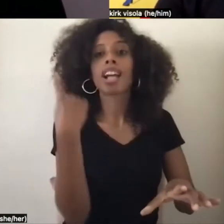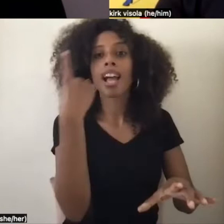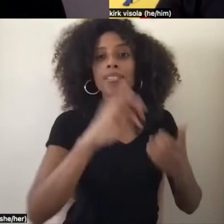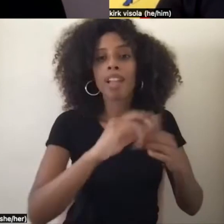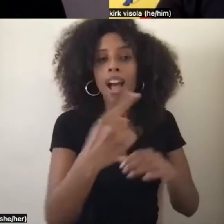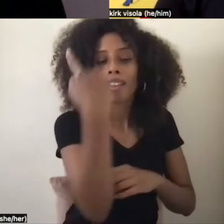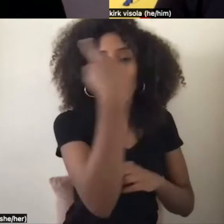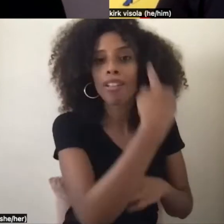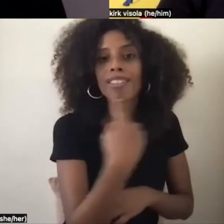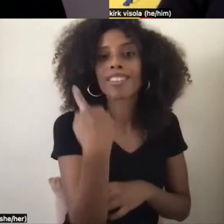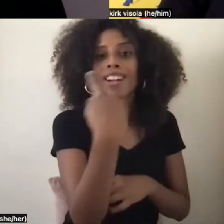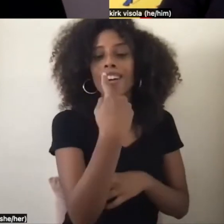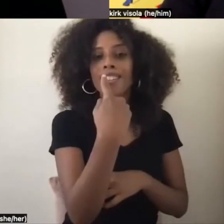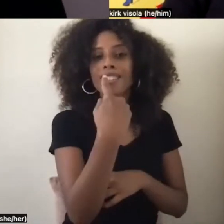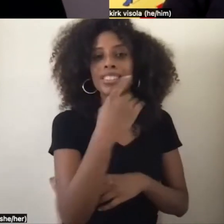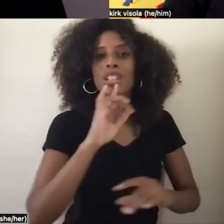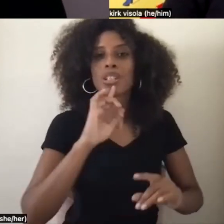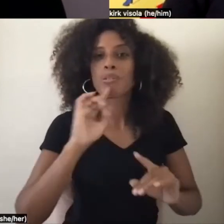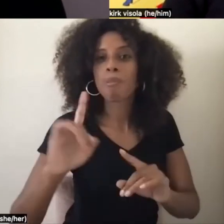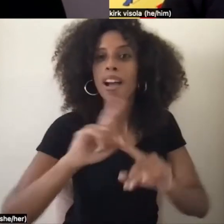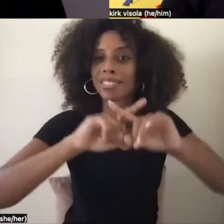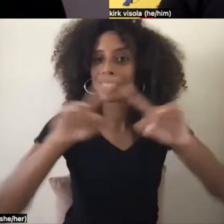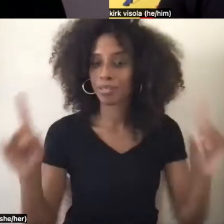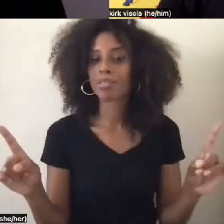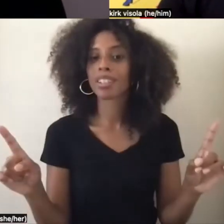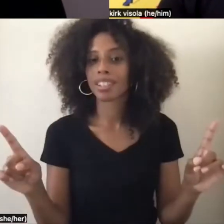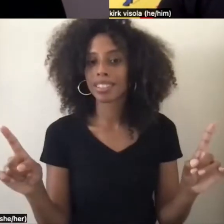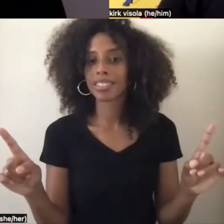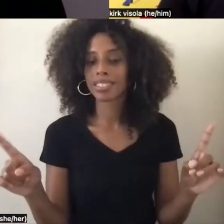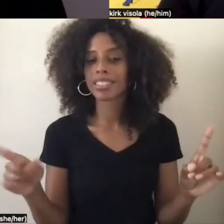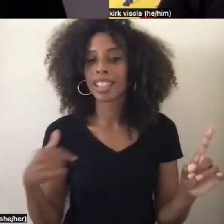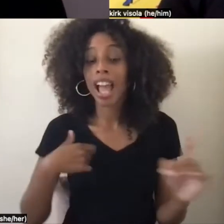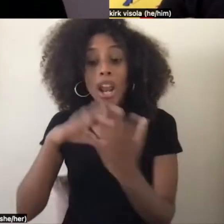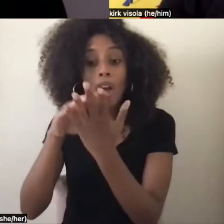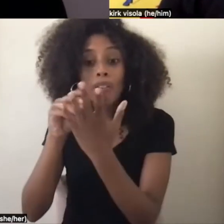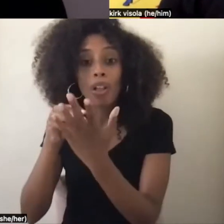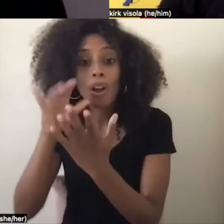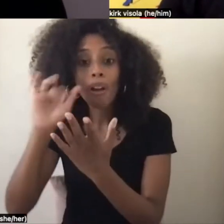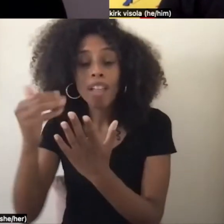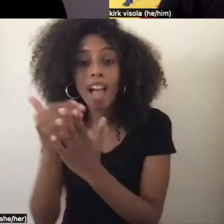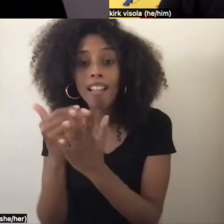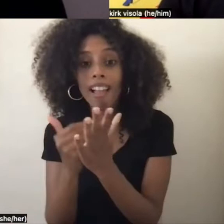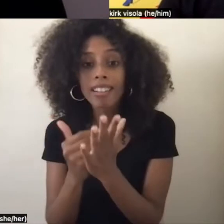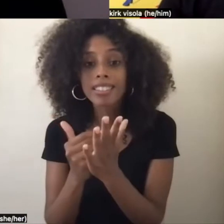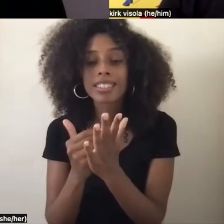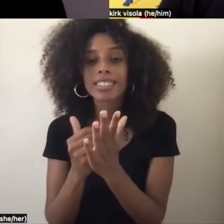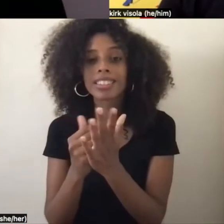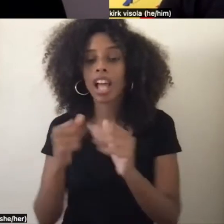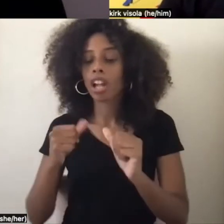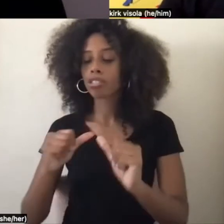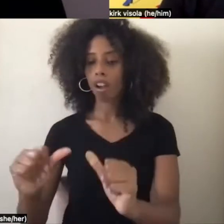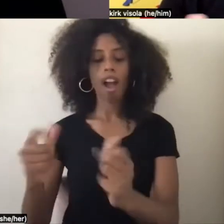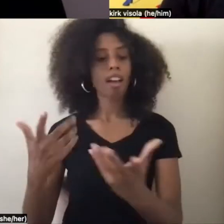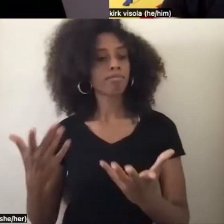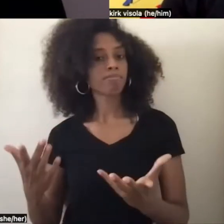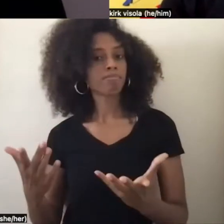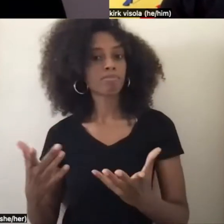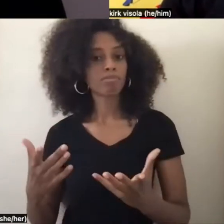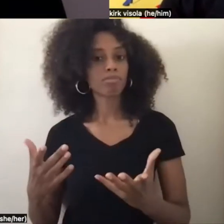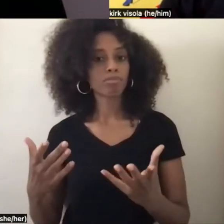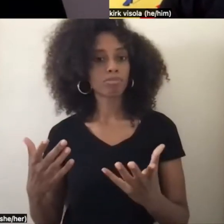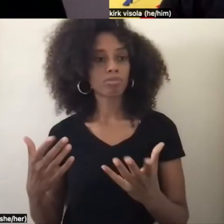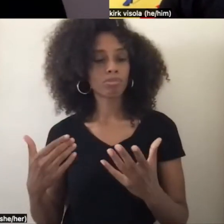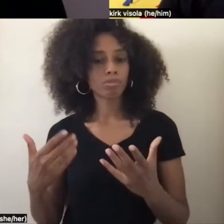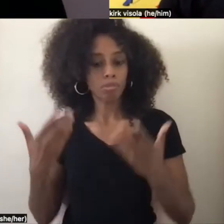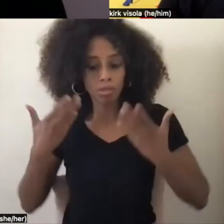the same way. And I learned that lesson, and I just try to carry myself in the best way possible now. I'm unapologetically